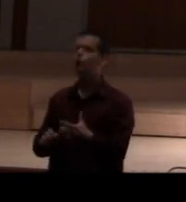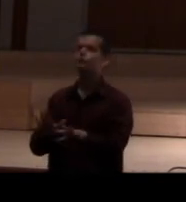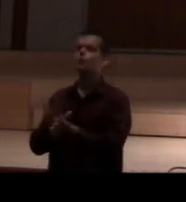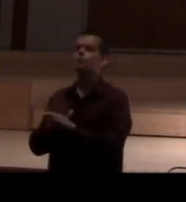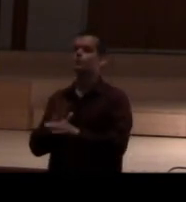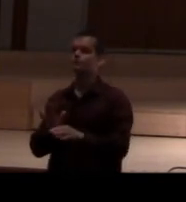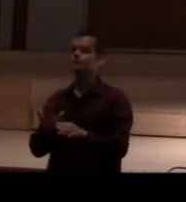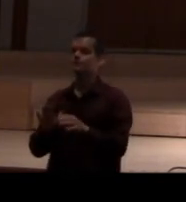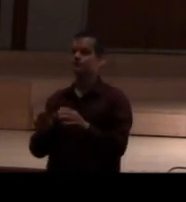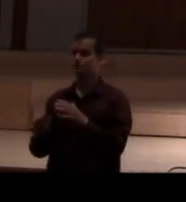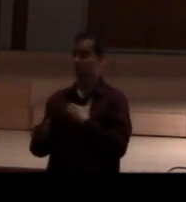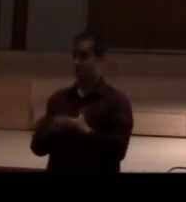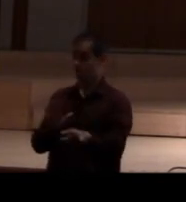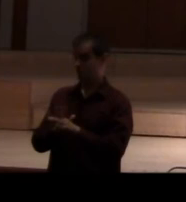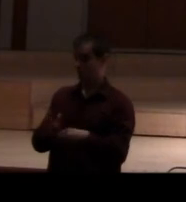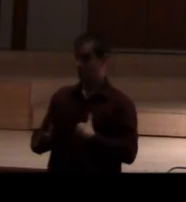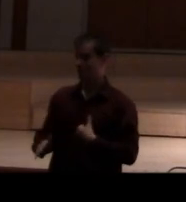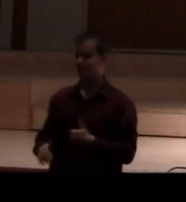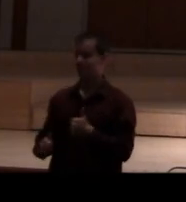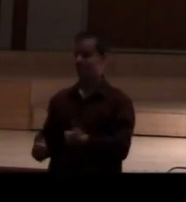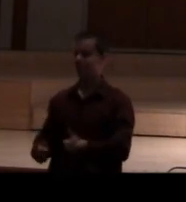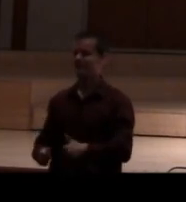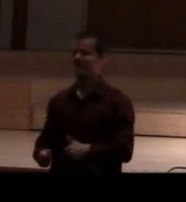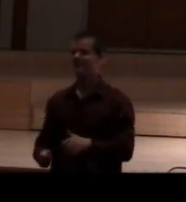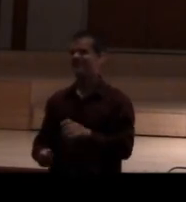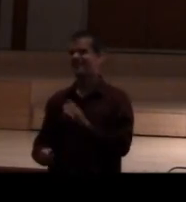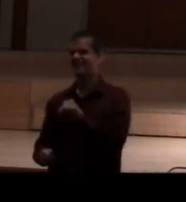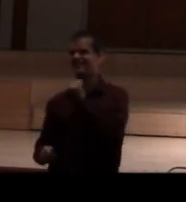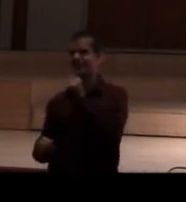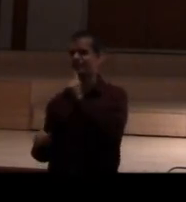that's why I feel like it's not such a steady career aspiration.